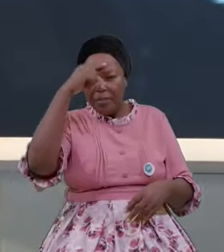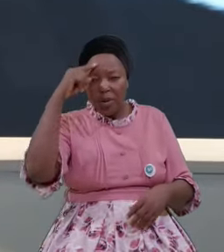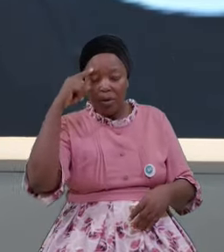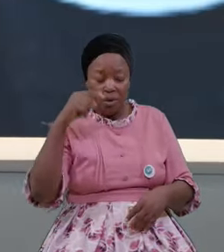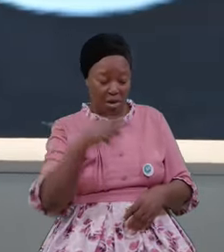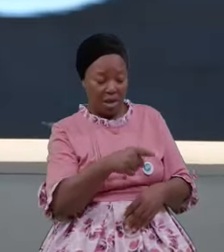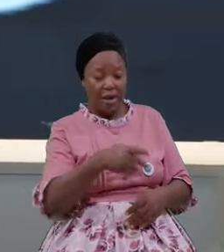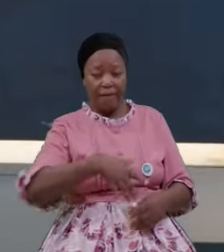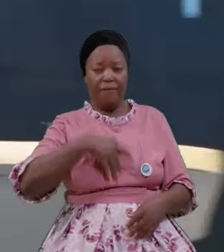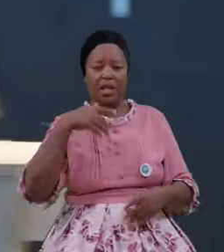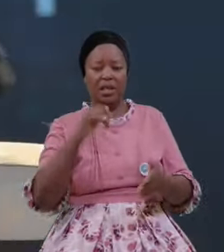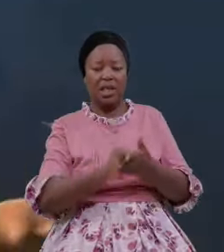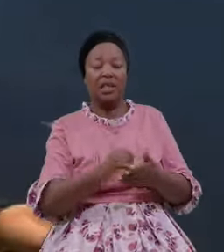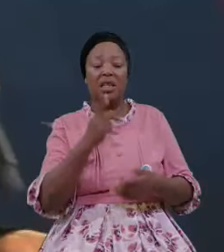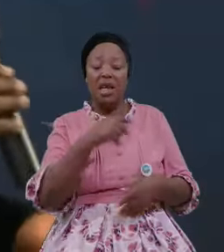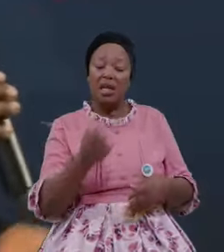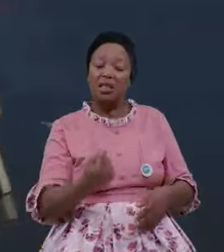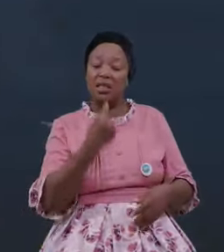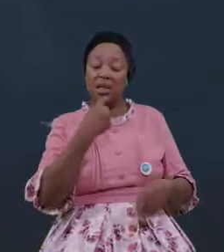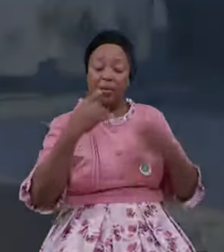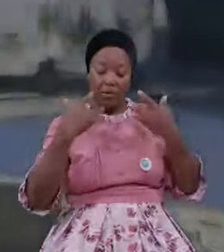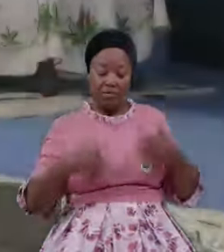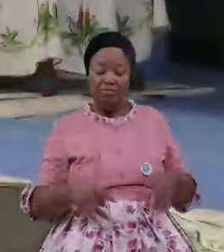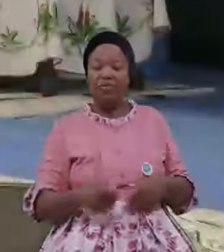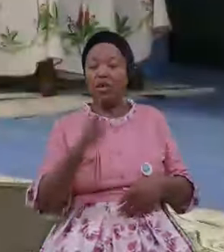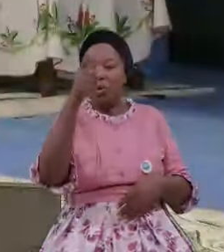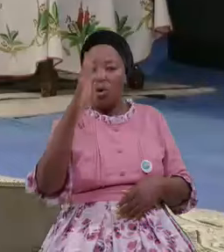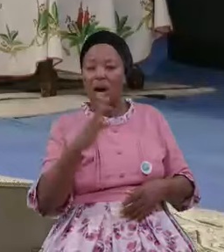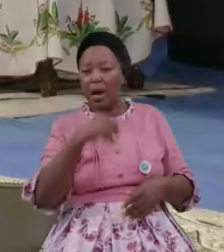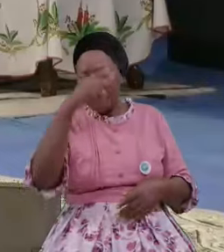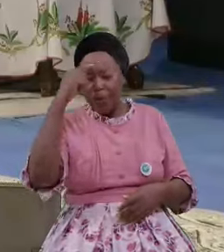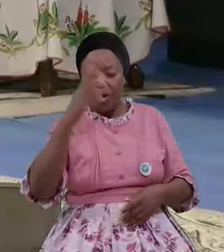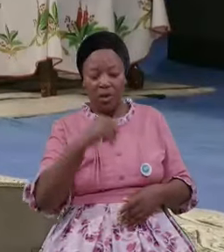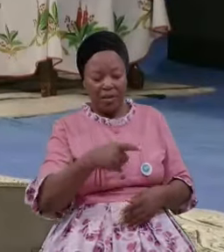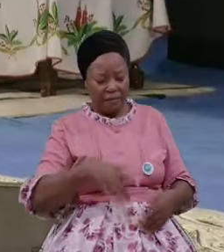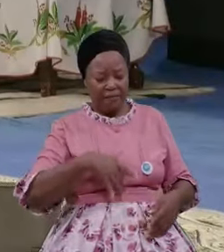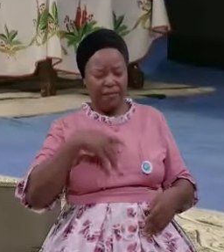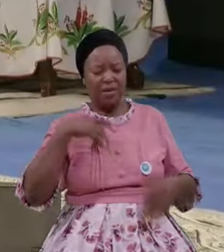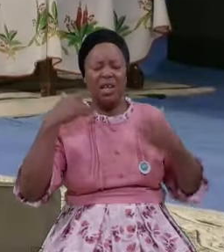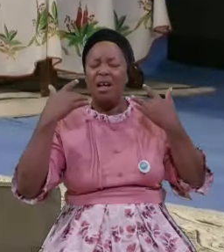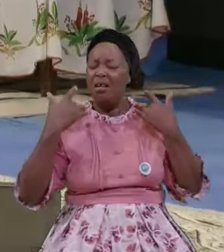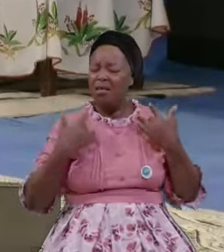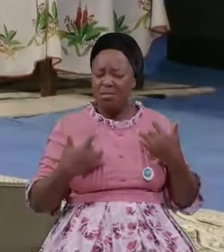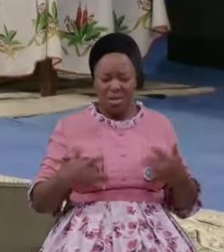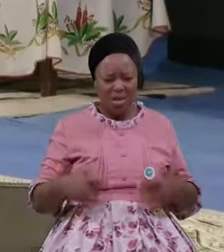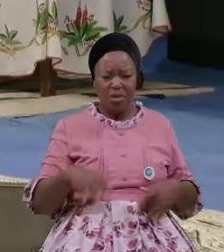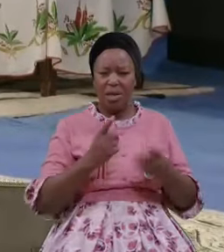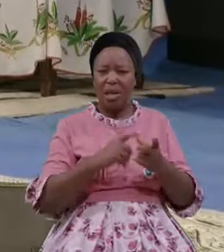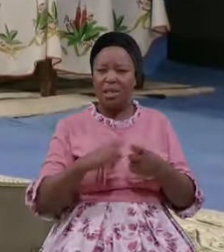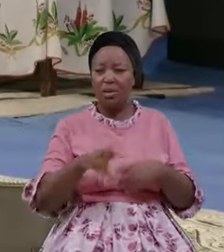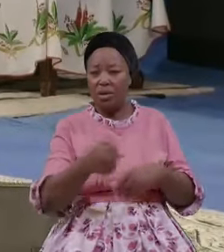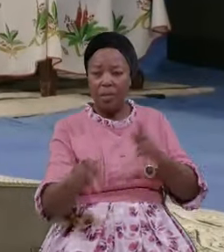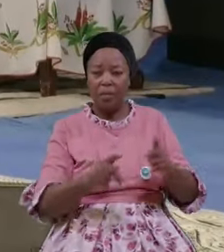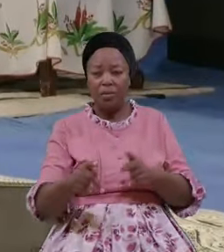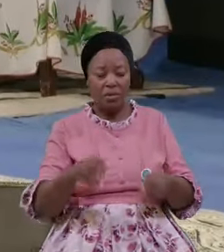a disappointment. And because he felt discouraged. And the other people also said, we